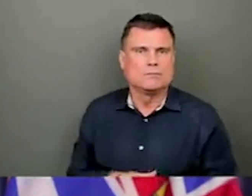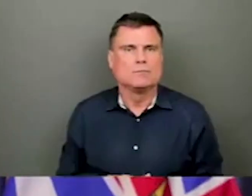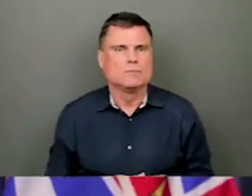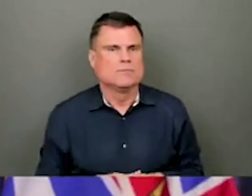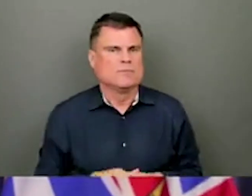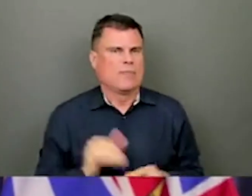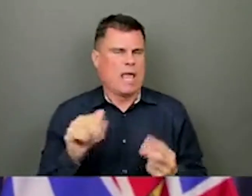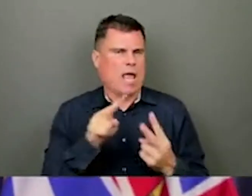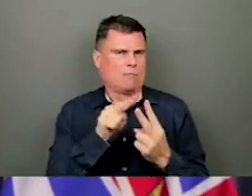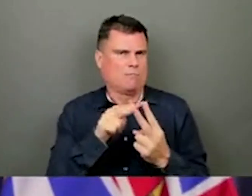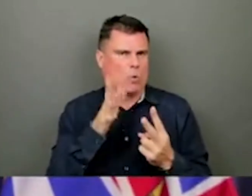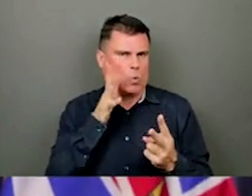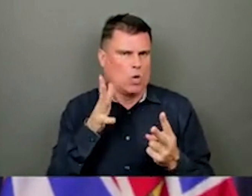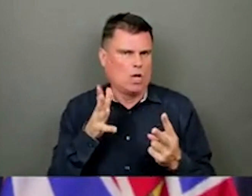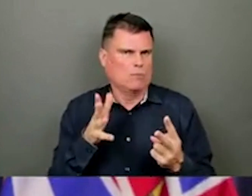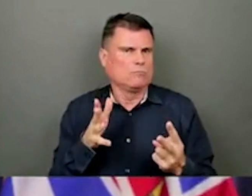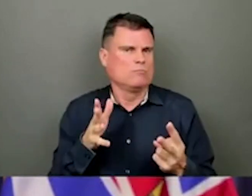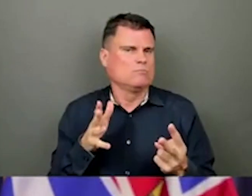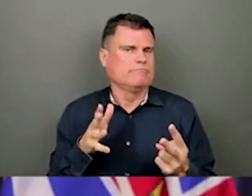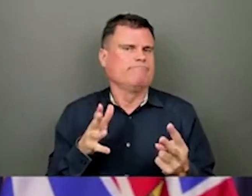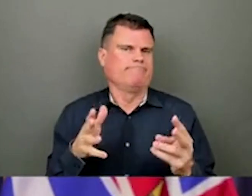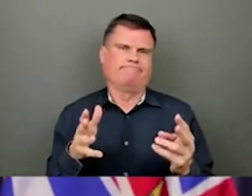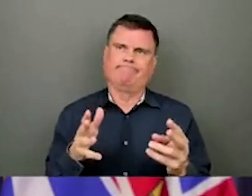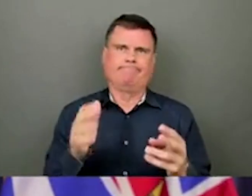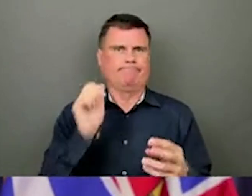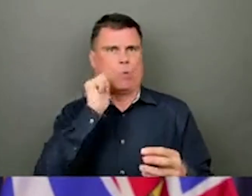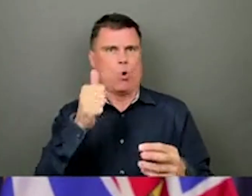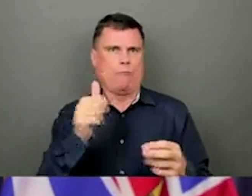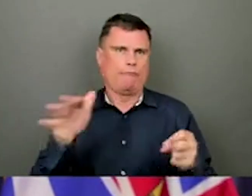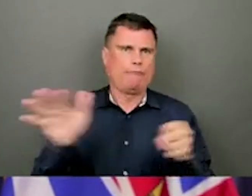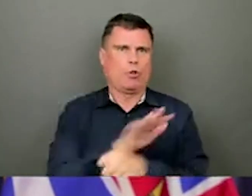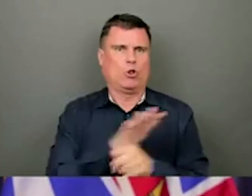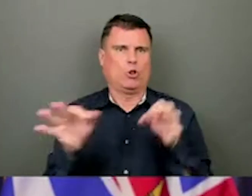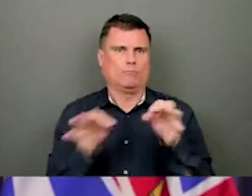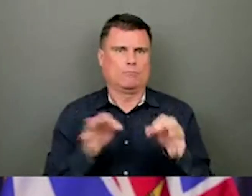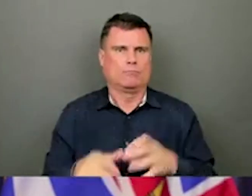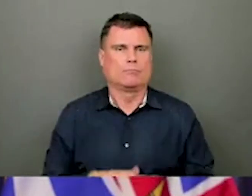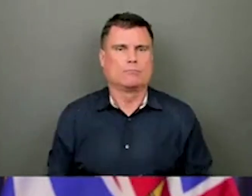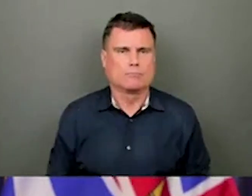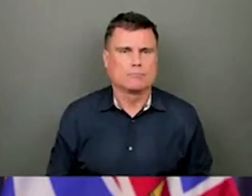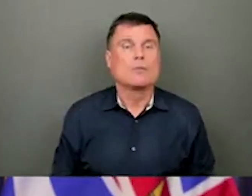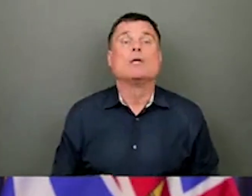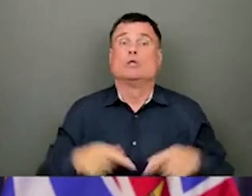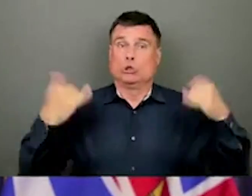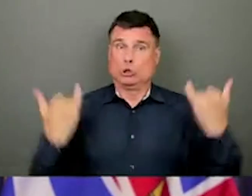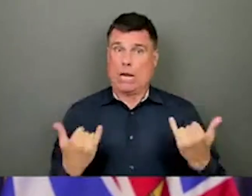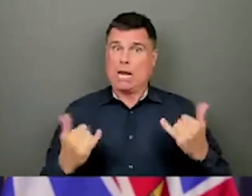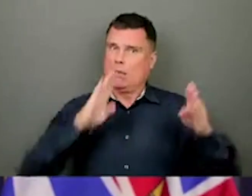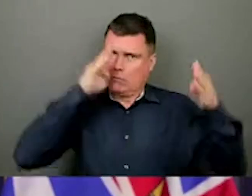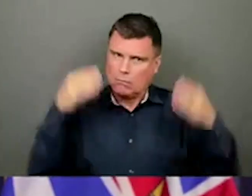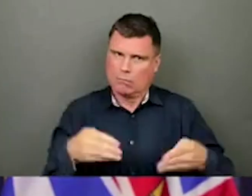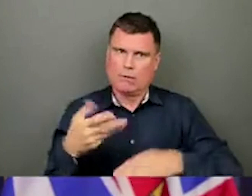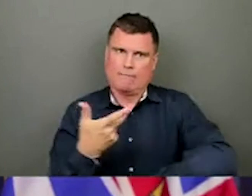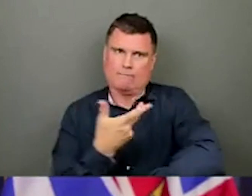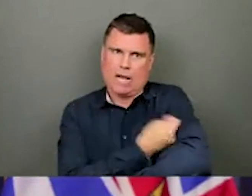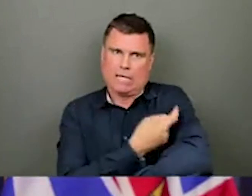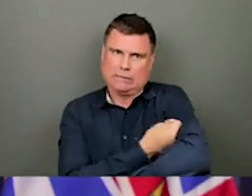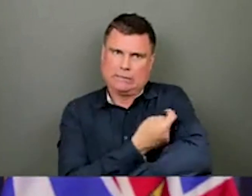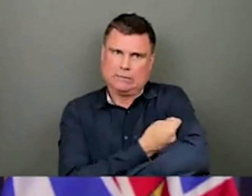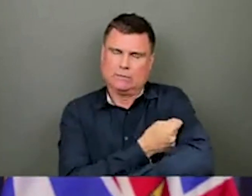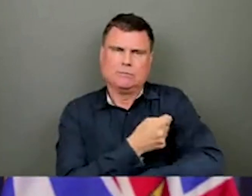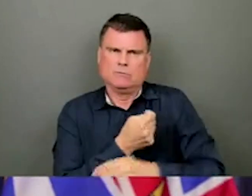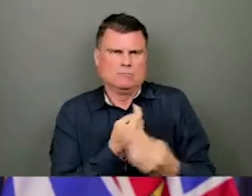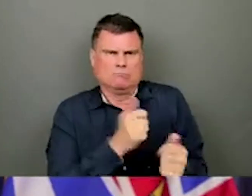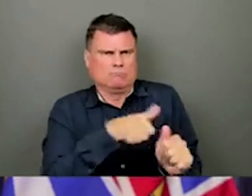ministers responsible with Dr. Henry. Today we want to focus on the immunization card and what that means as we build the